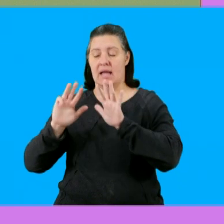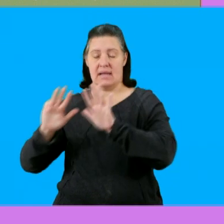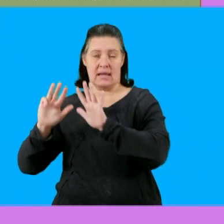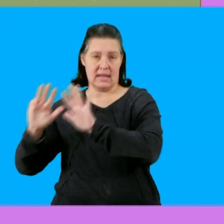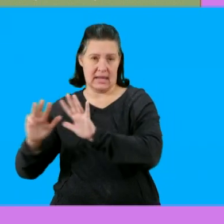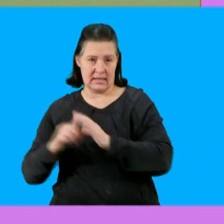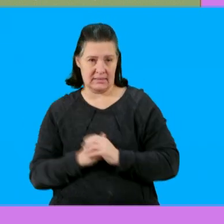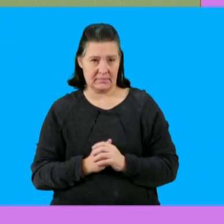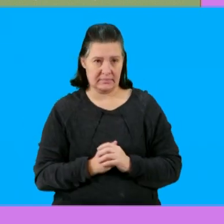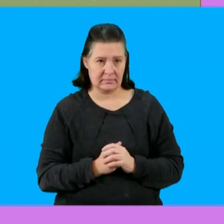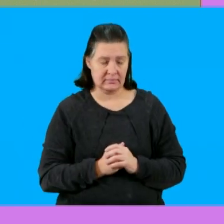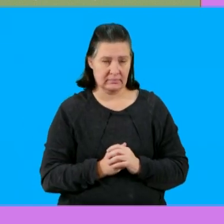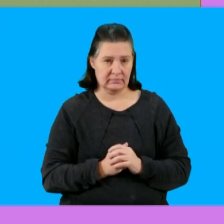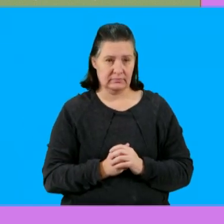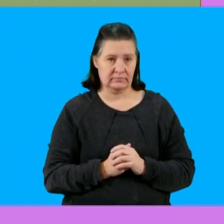6,999.